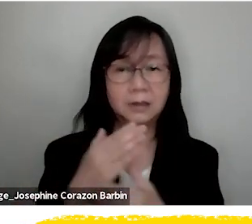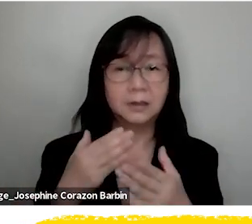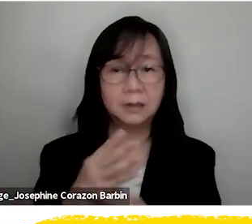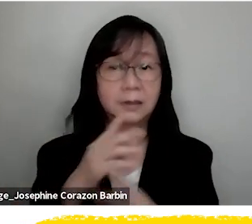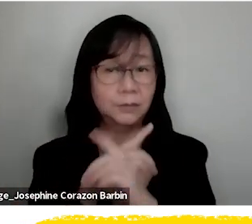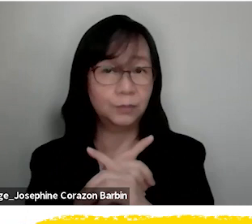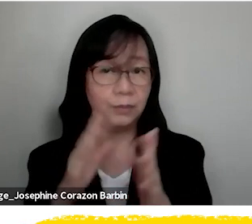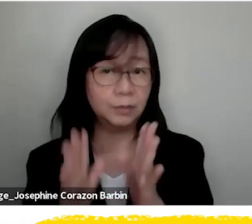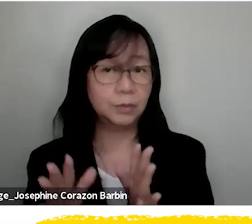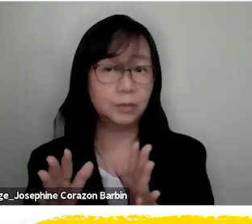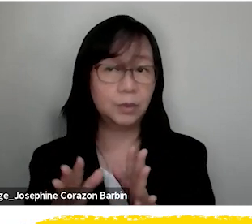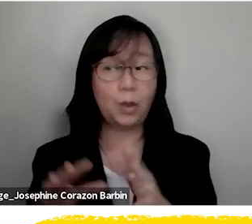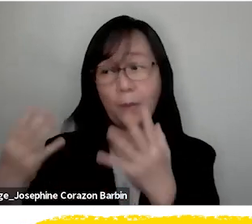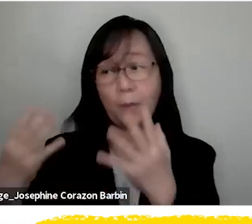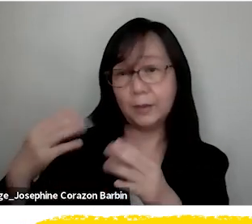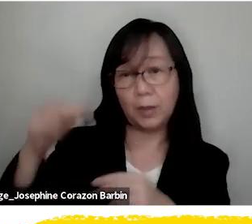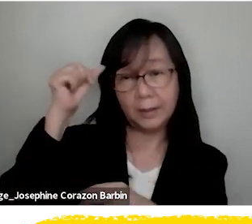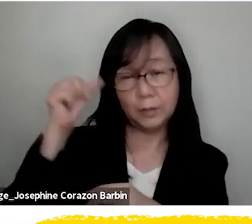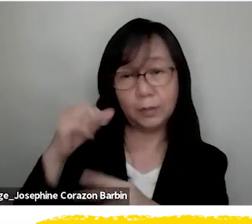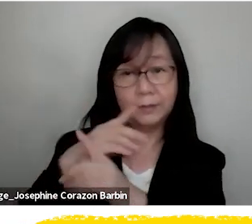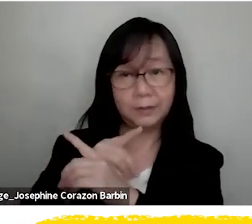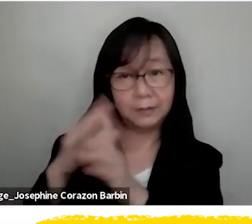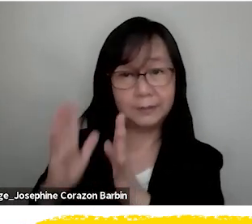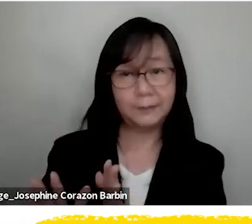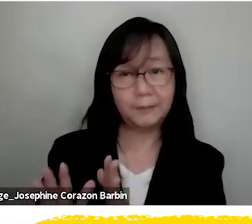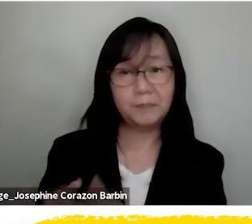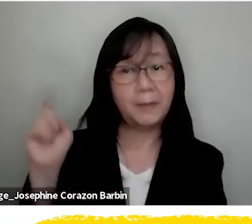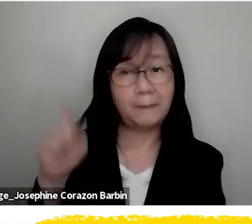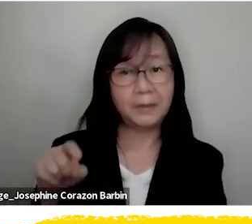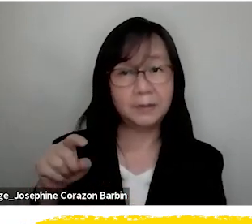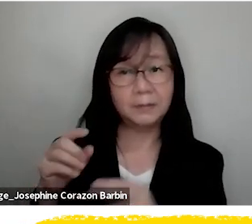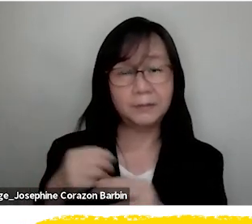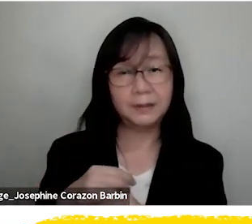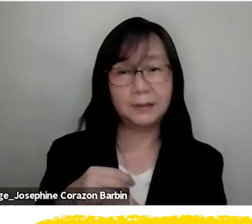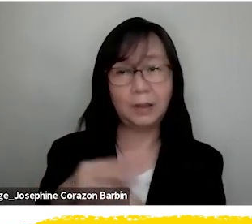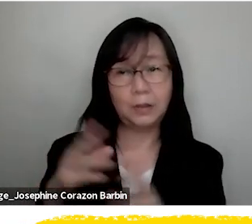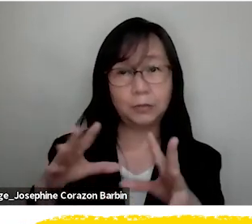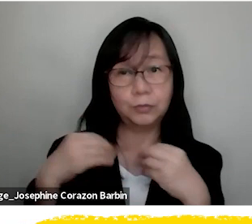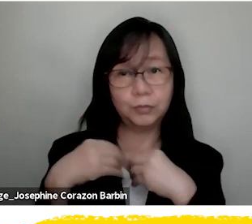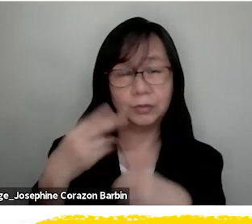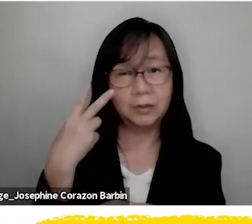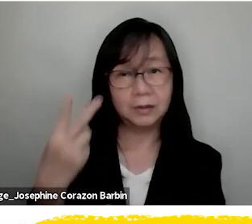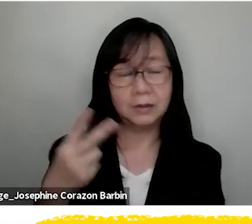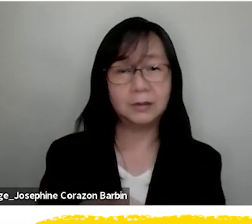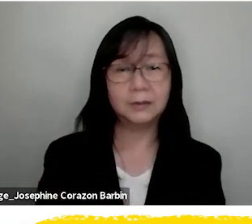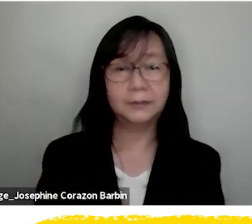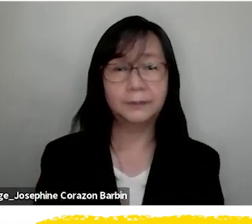to adult defenders that must be taken into account. And the very first one is that